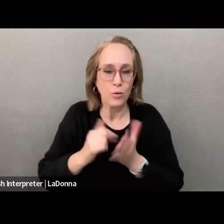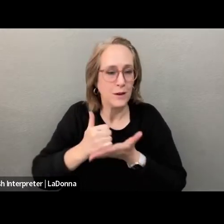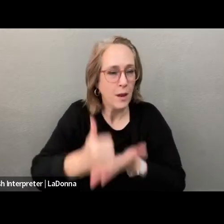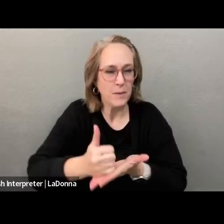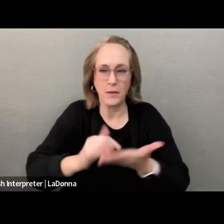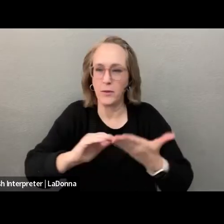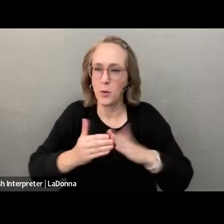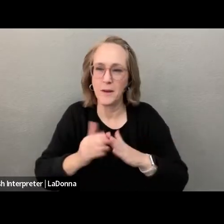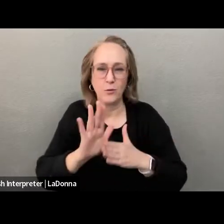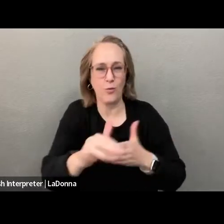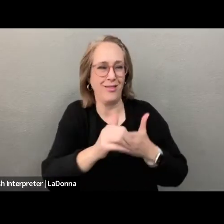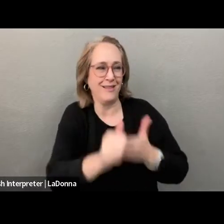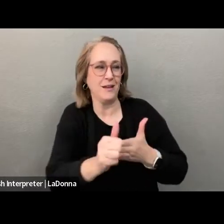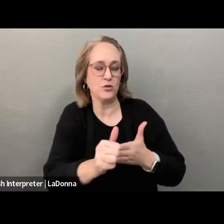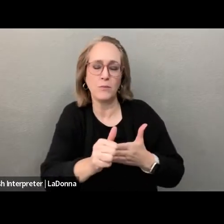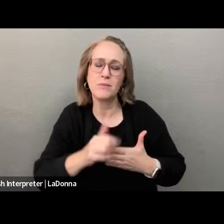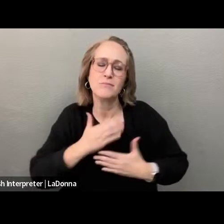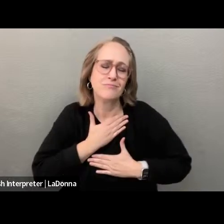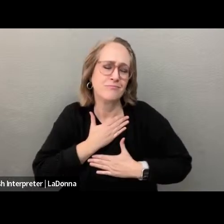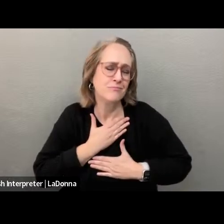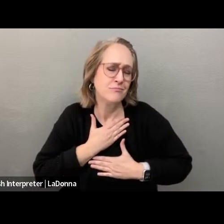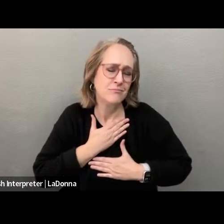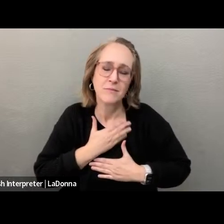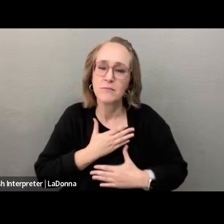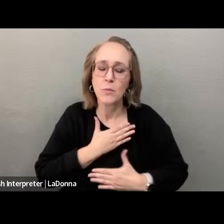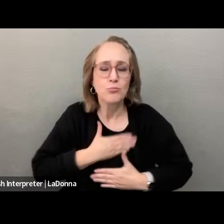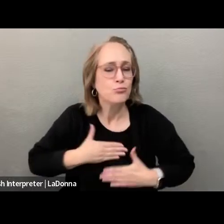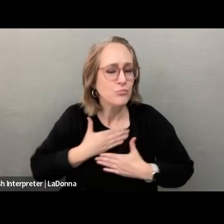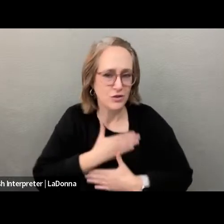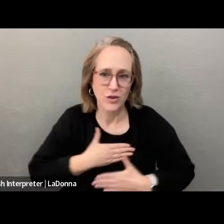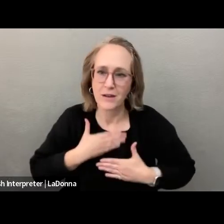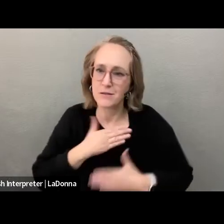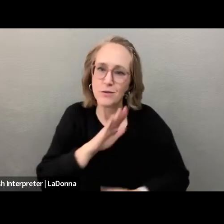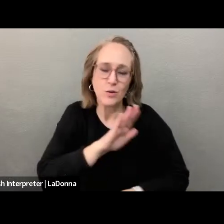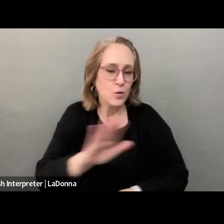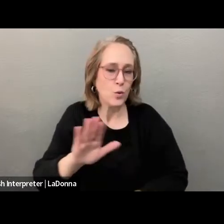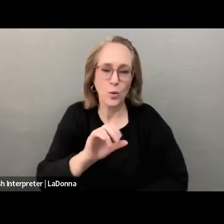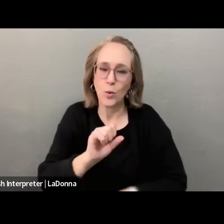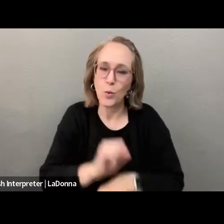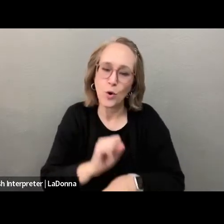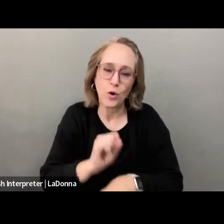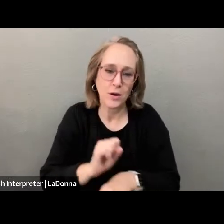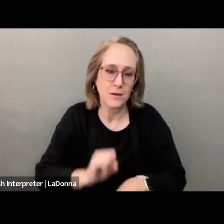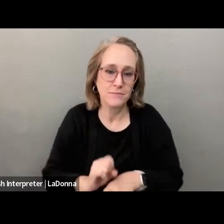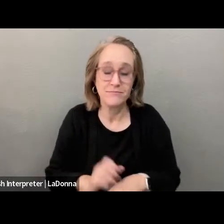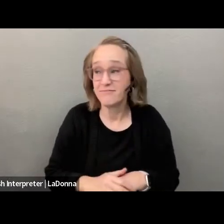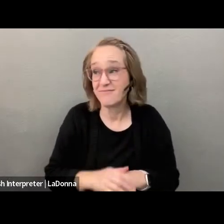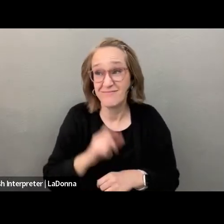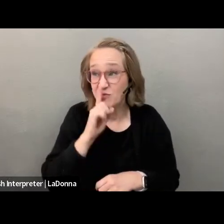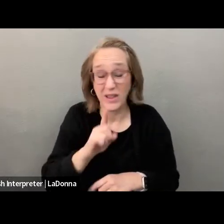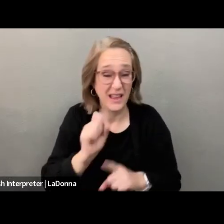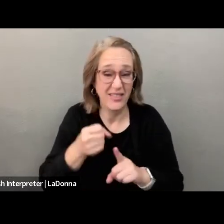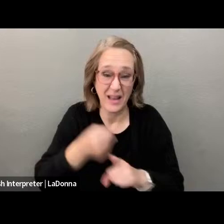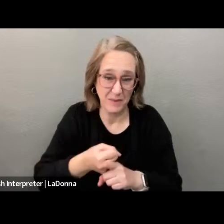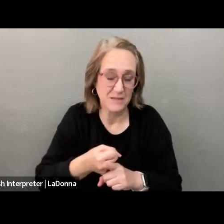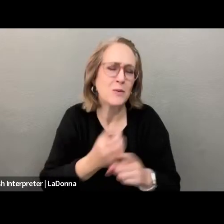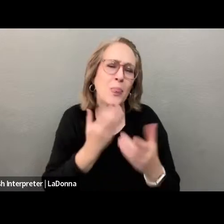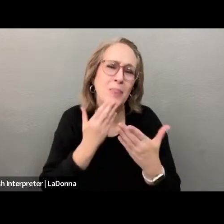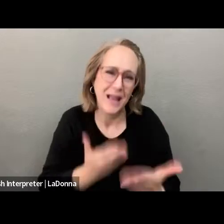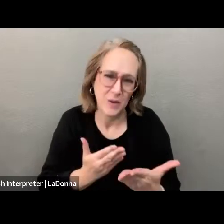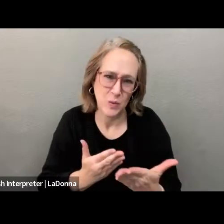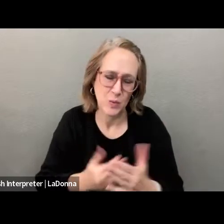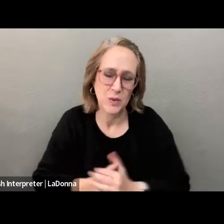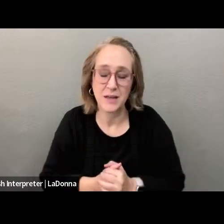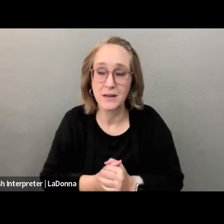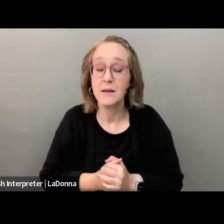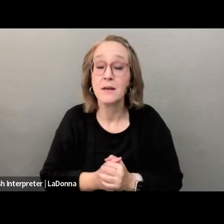leadership. And we appreciate all of the time spent, and really it makes such a difference. So thank you.